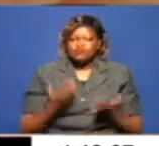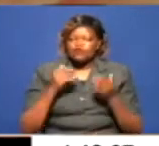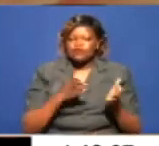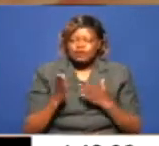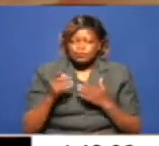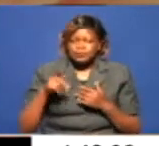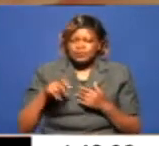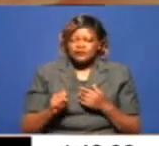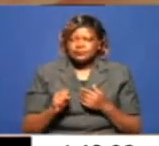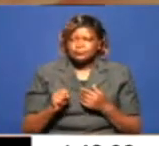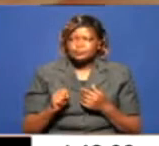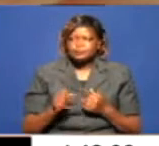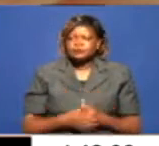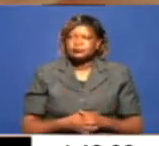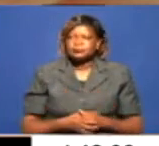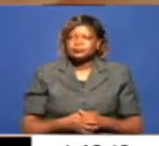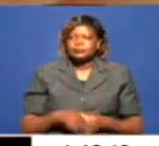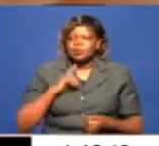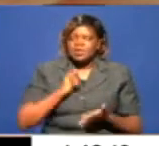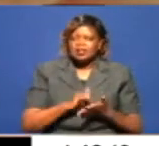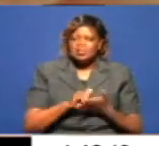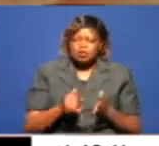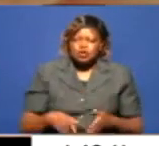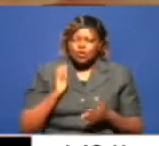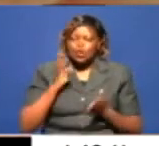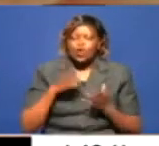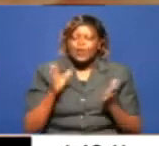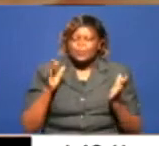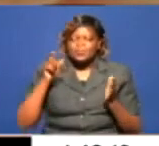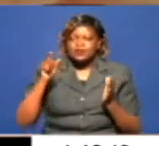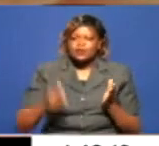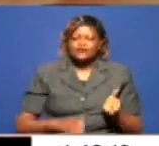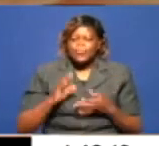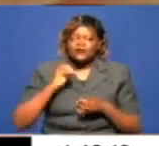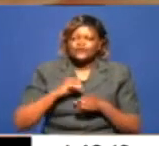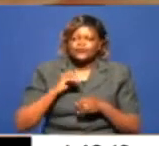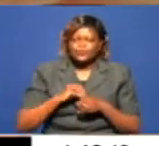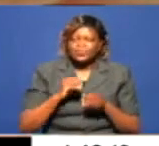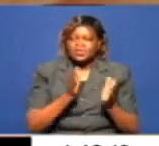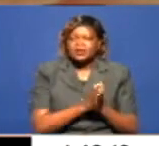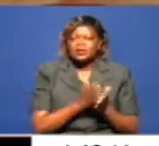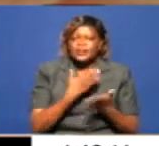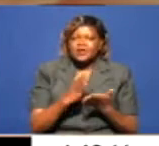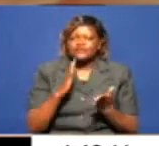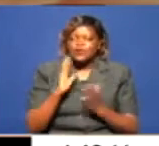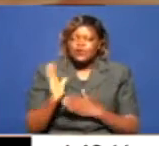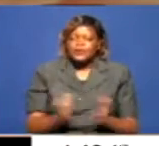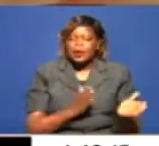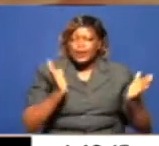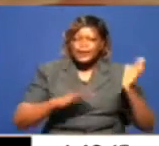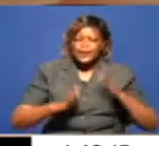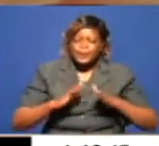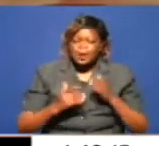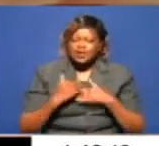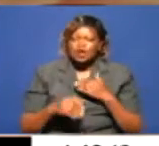Principal Secretary Prof Maringa says the road will open up the region for more investments and is part of plans to rehabilitate and